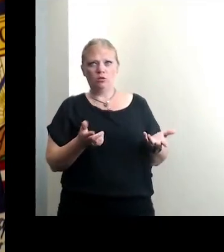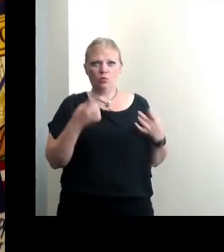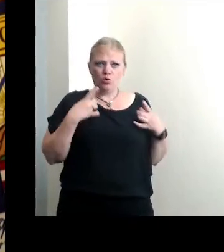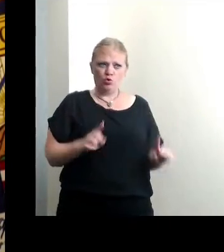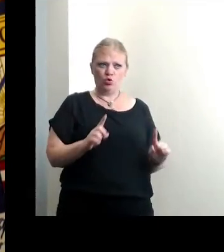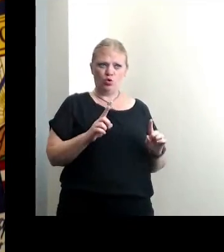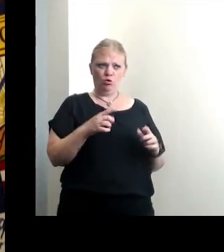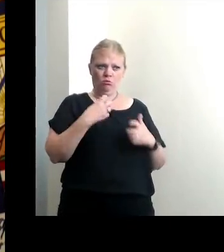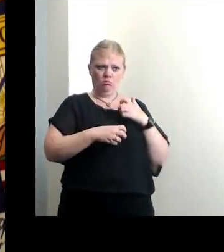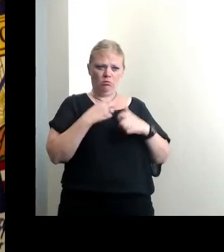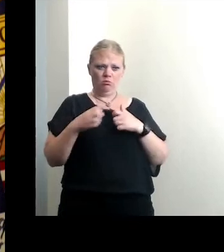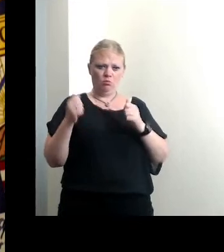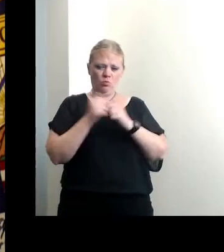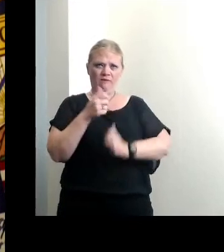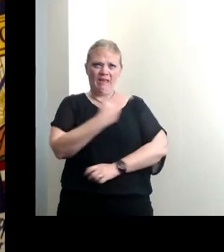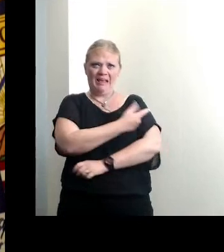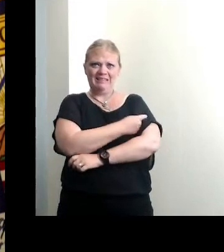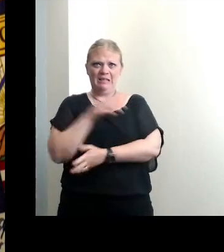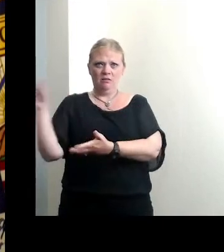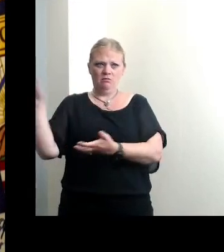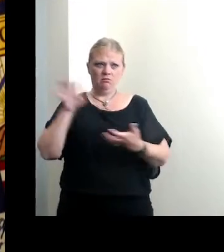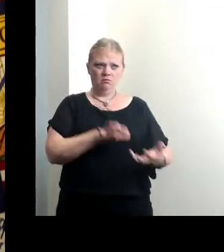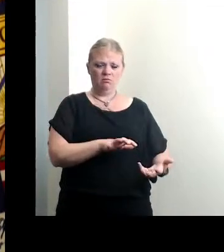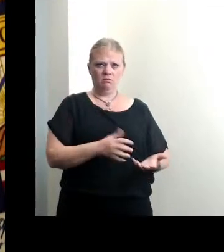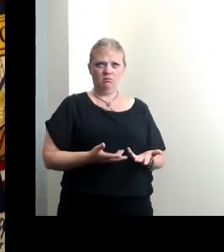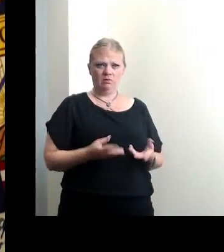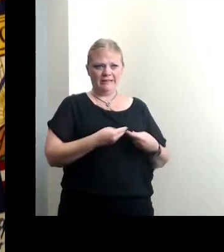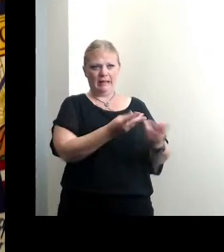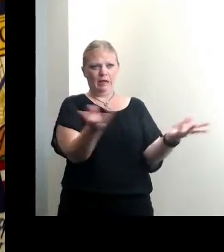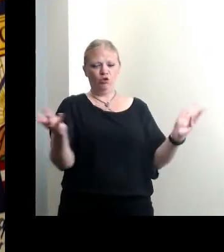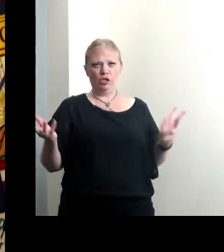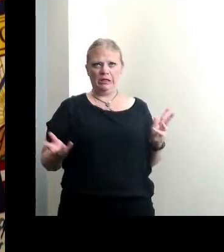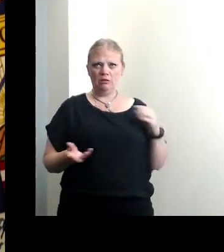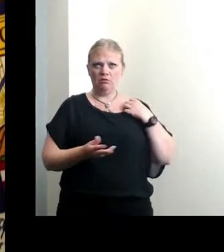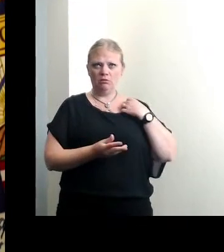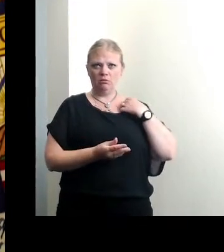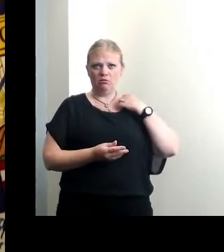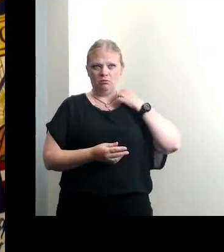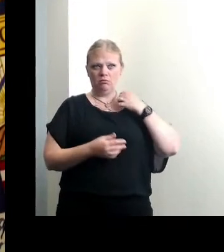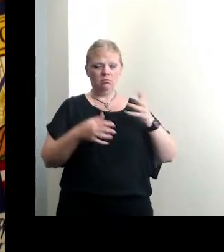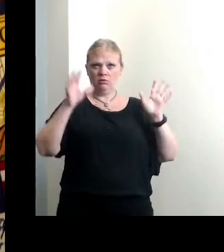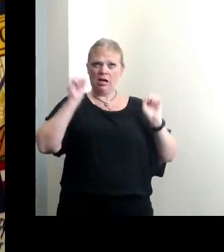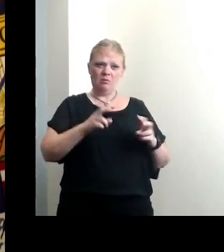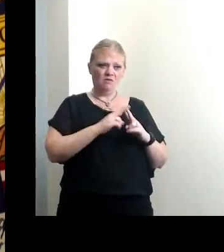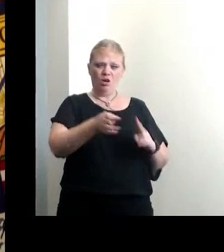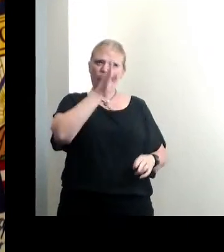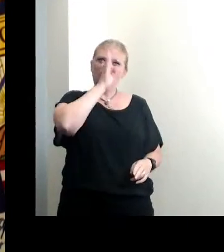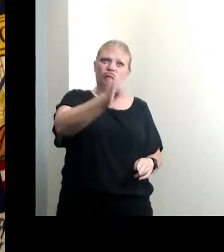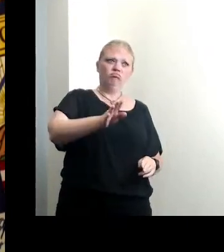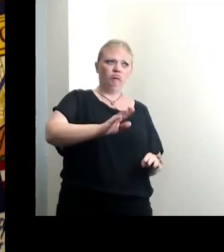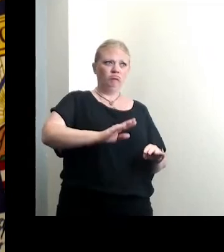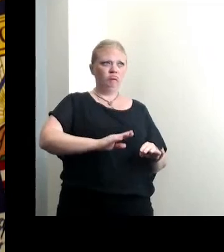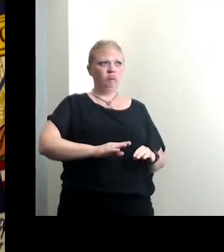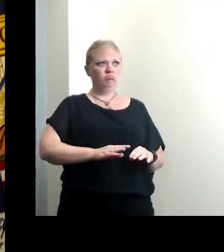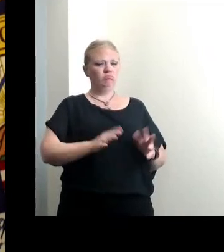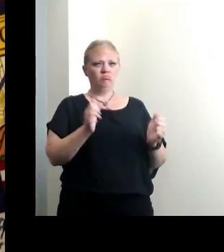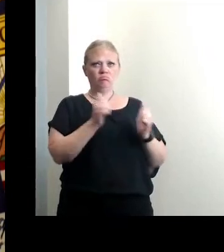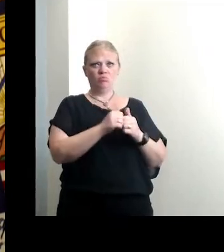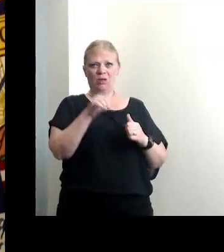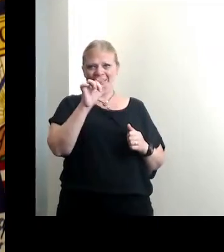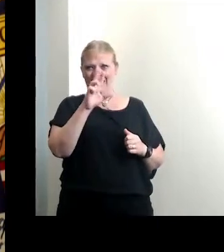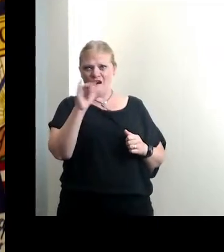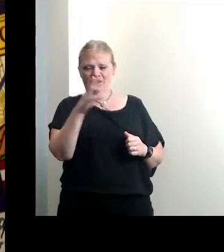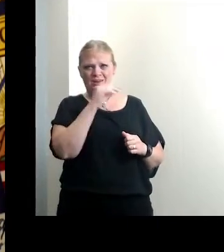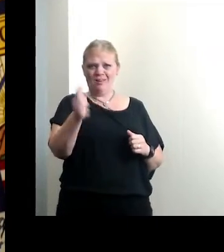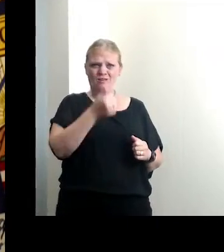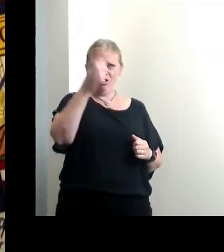the issues associated with the vaccine delivery. And I can be very upfront and frank with Larry, just like I could be with a lot of others in the